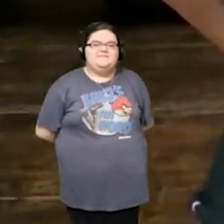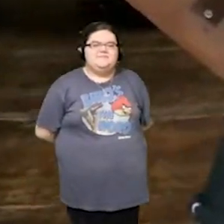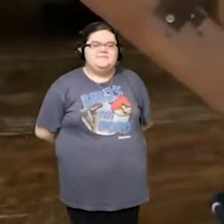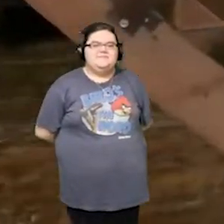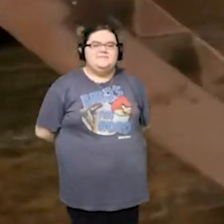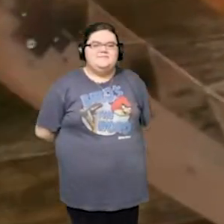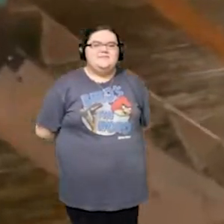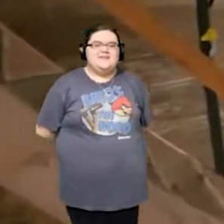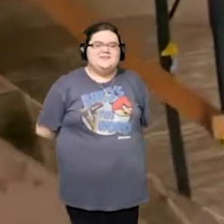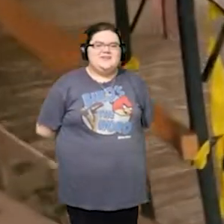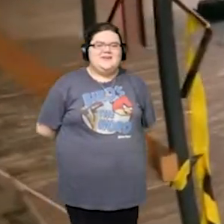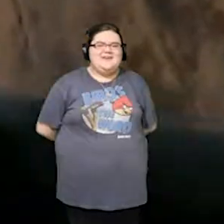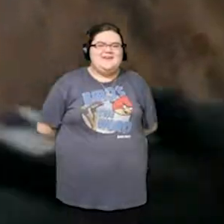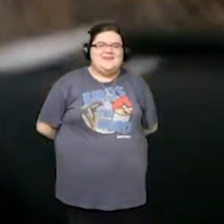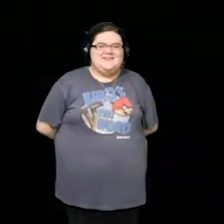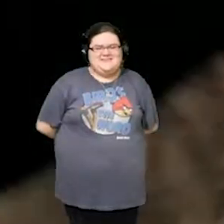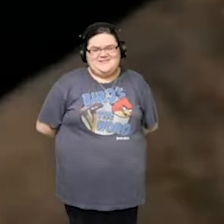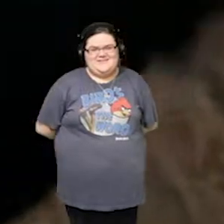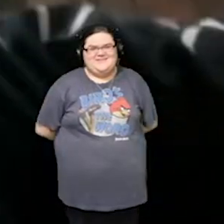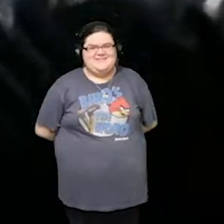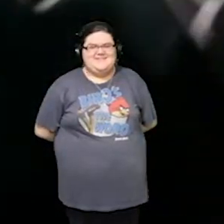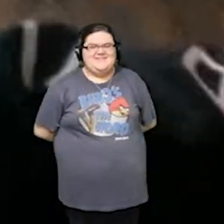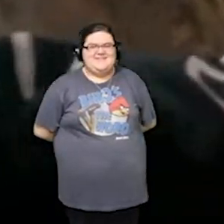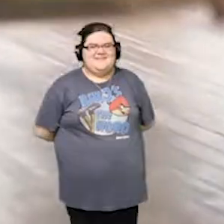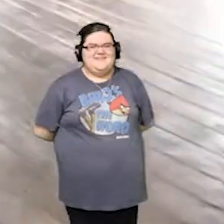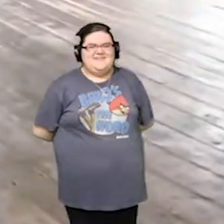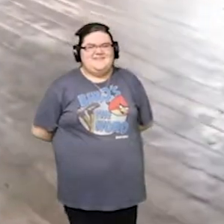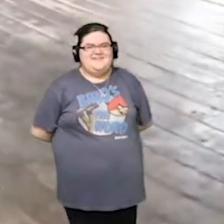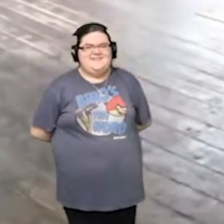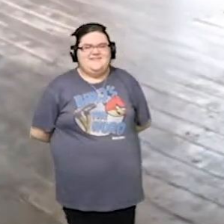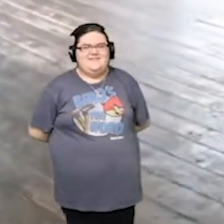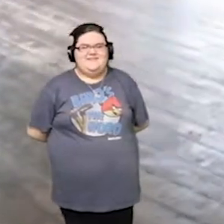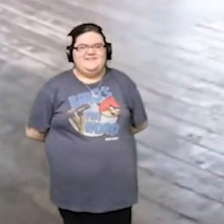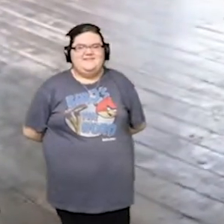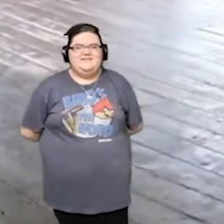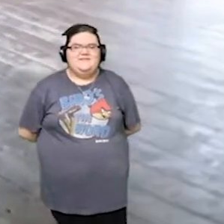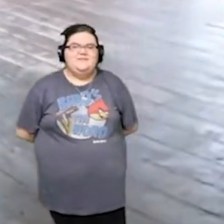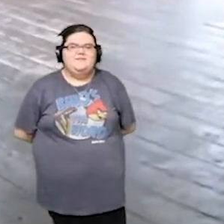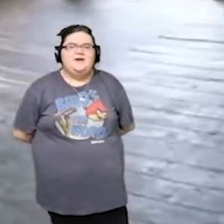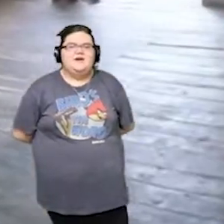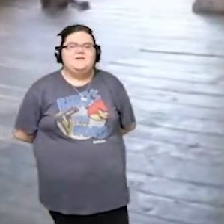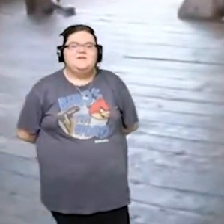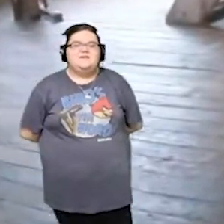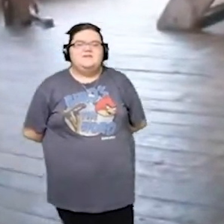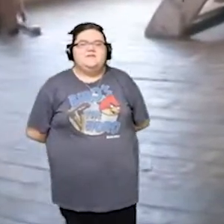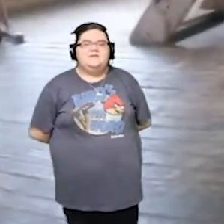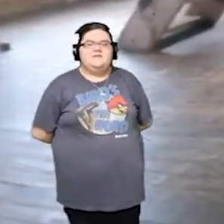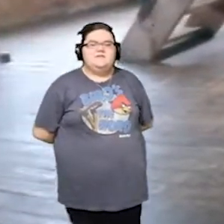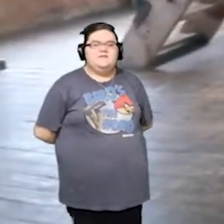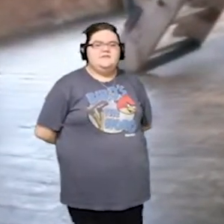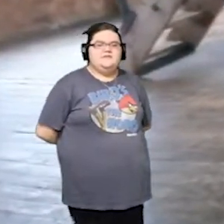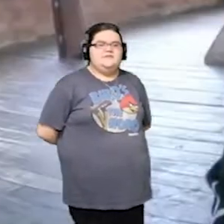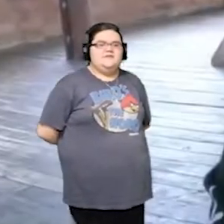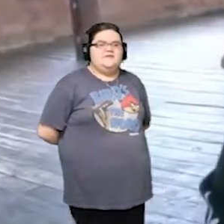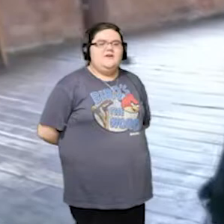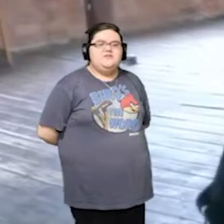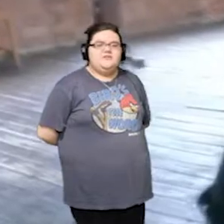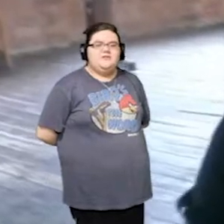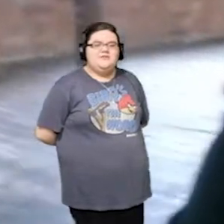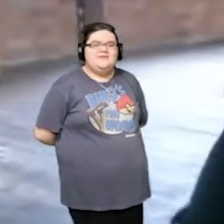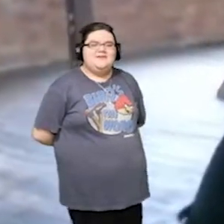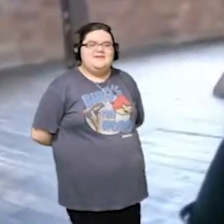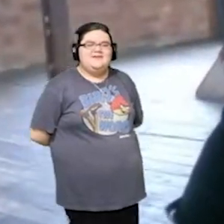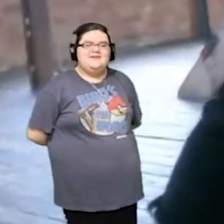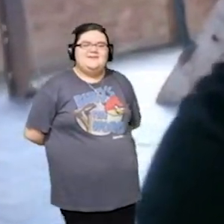sub up to his channel. Boom. Cheese. Oh yeah, I haven't told you lot as well. What? I've got 6K Pros as well now. CVP